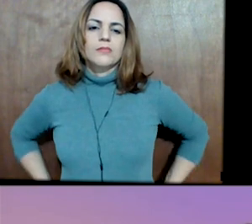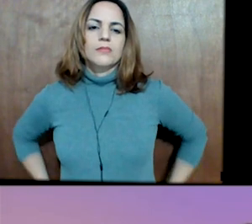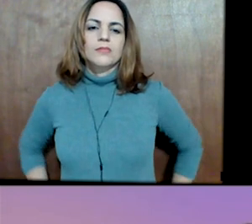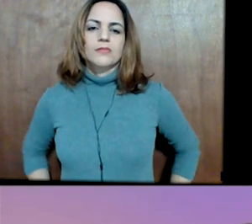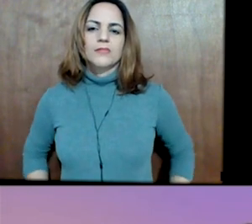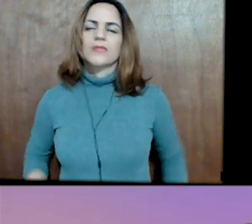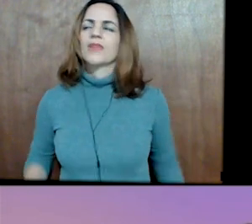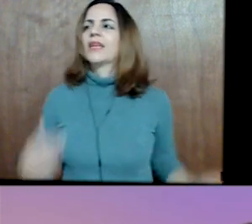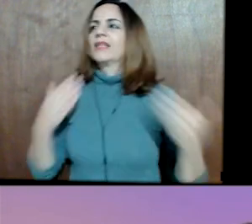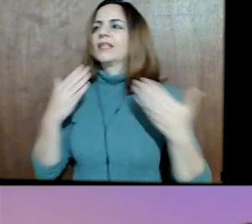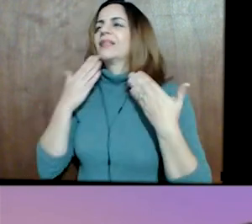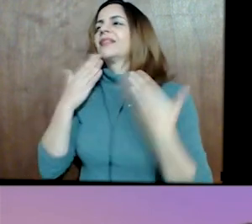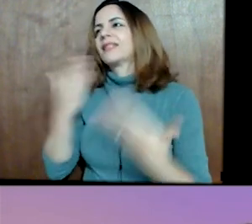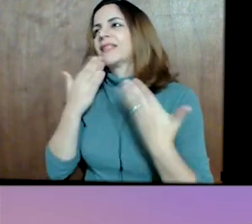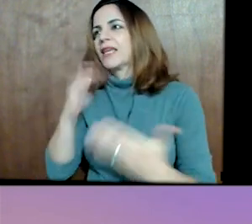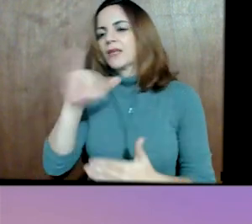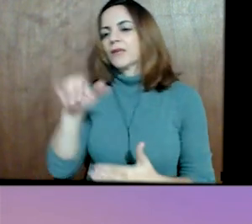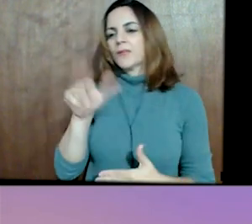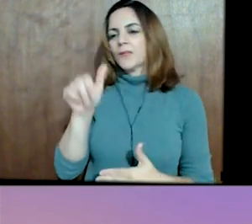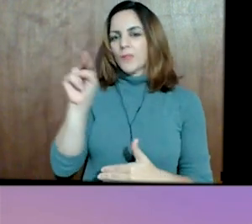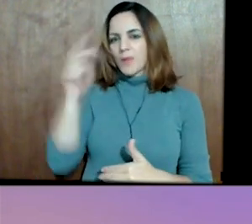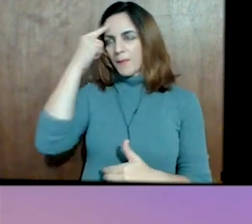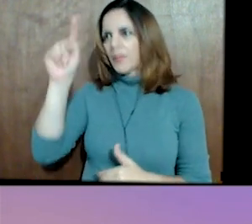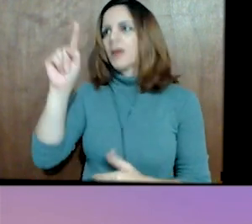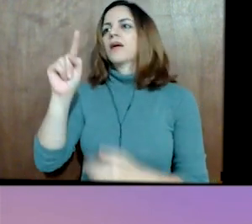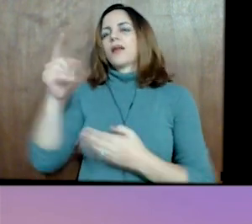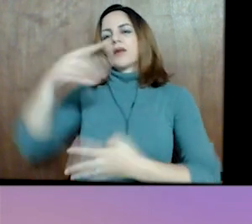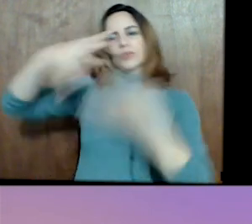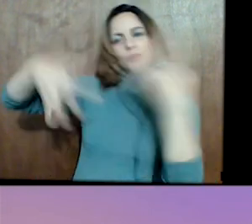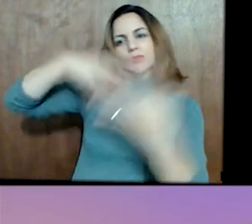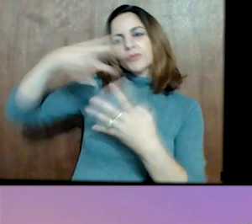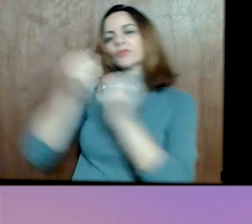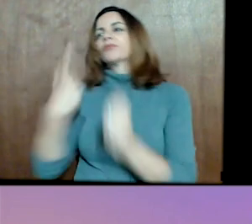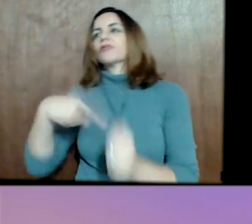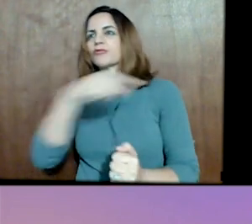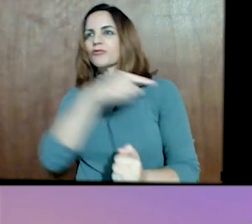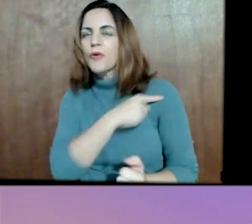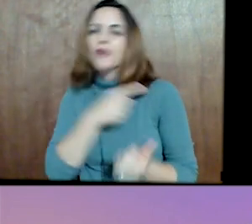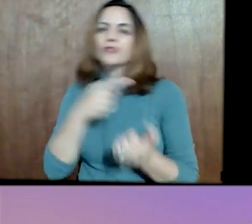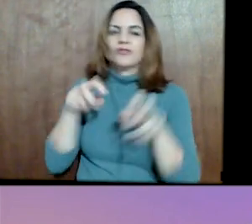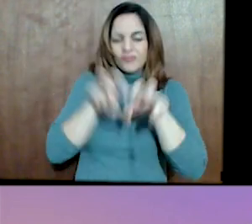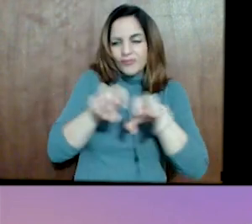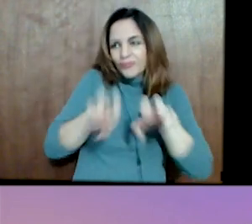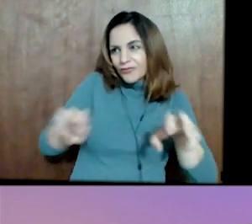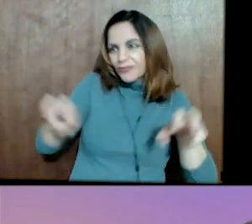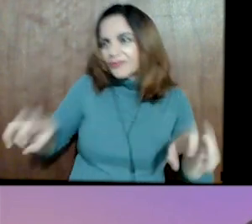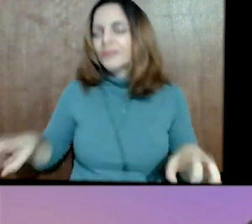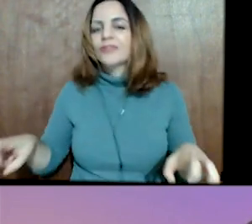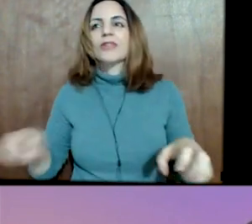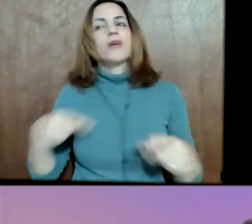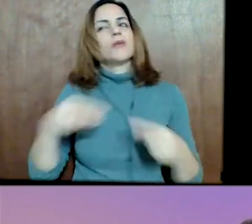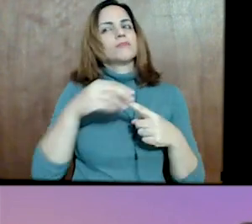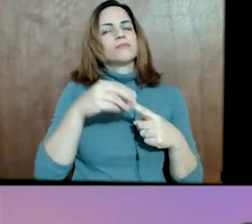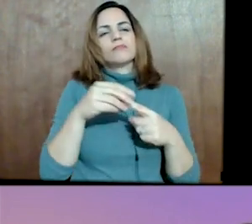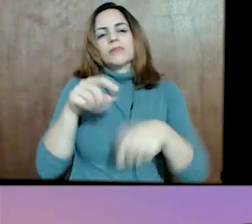Thank you so much for making time to be with us today on this very special occasion of the anniversary of this historic event